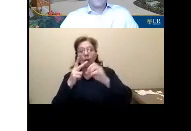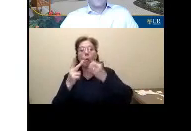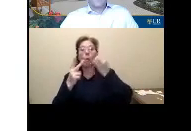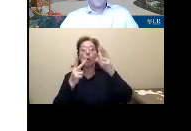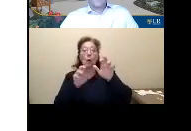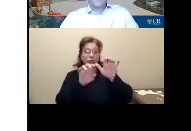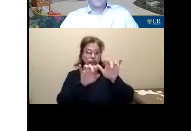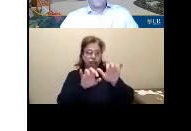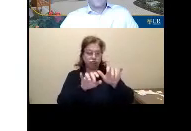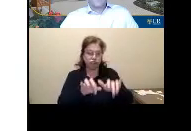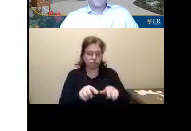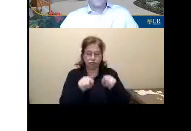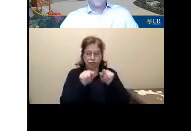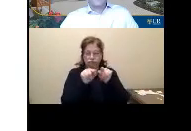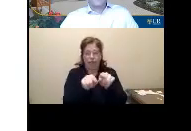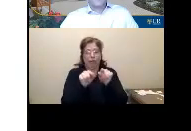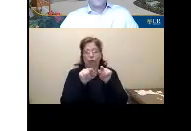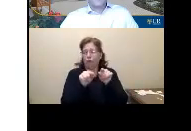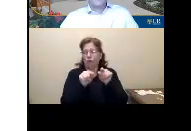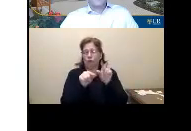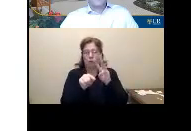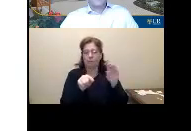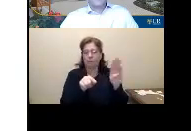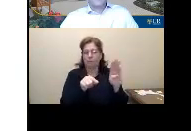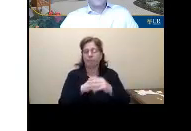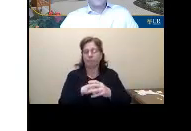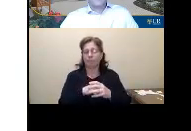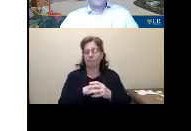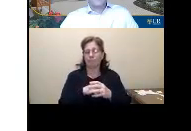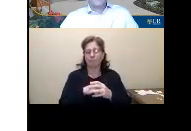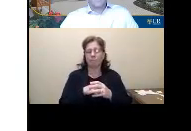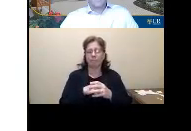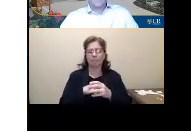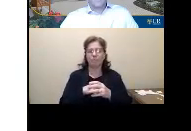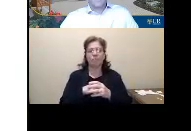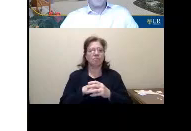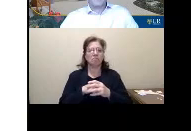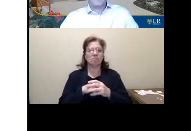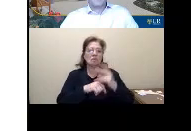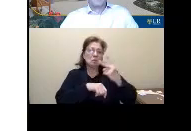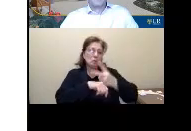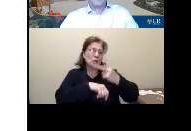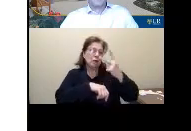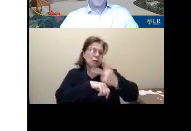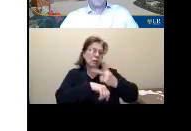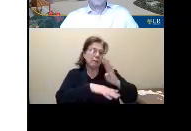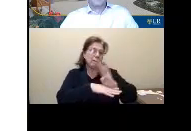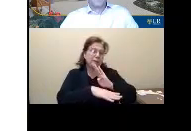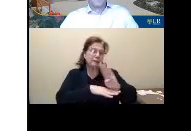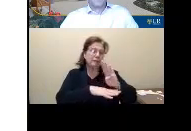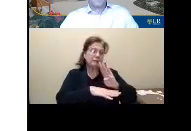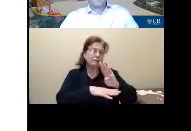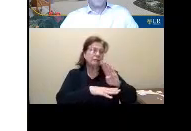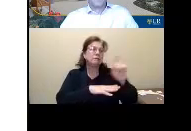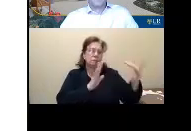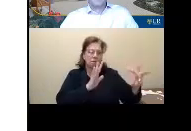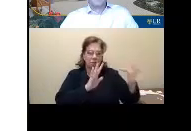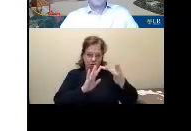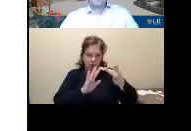name into our website, and you'll receive contact within 2 to 3 business days in order to help you set up a